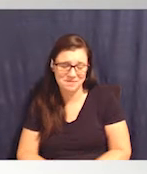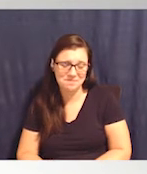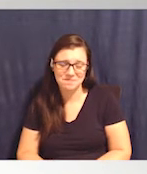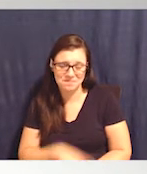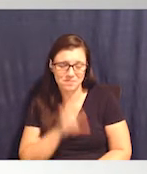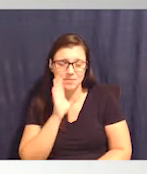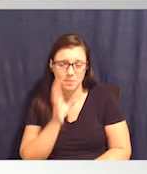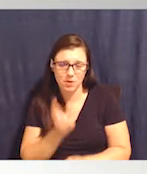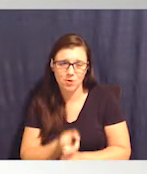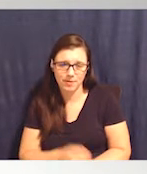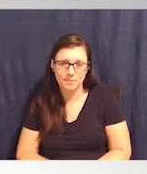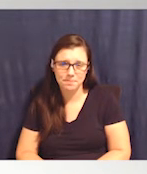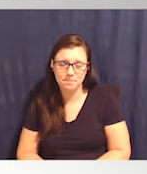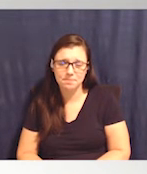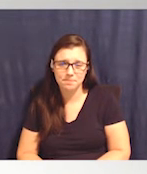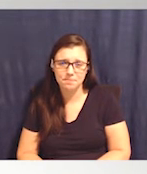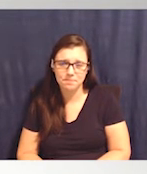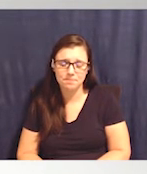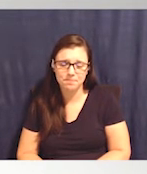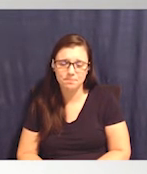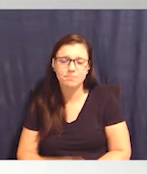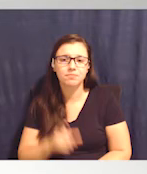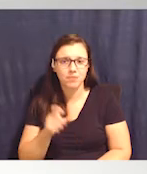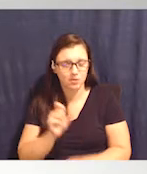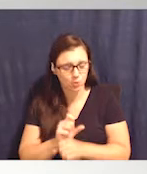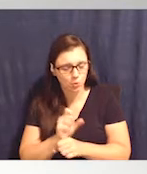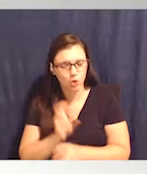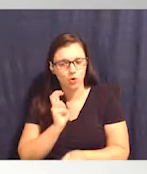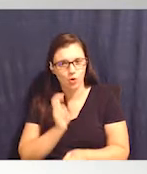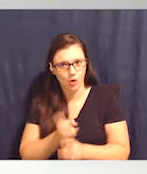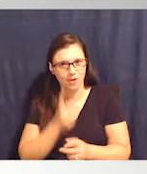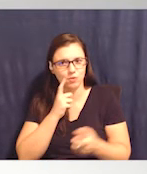But you're going to have to work hard to control your fears.